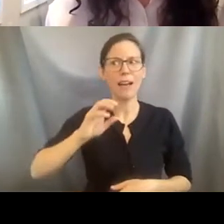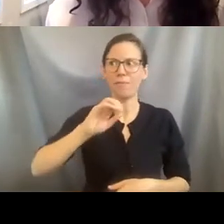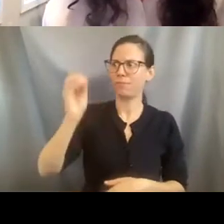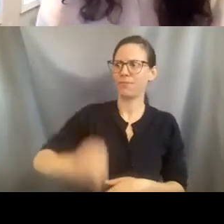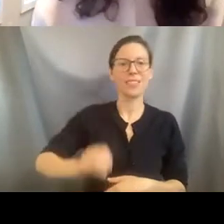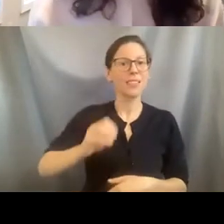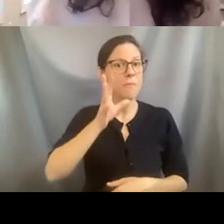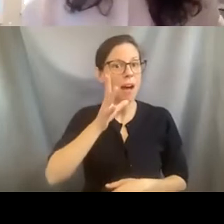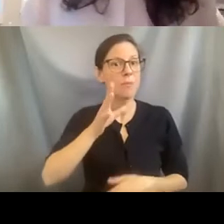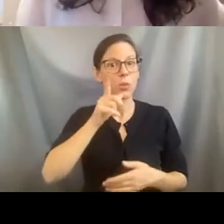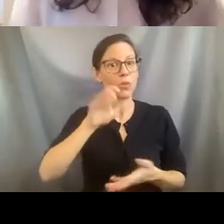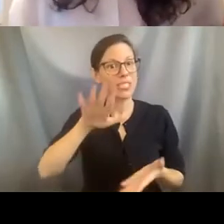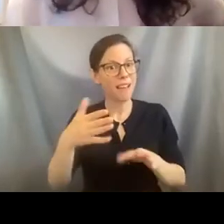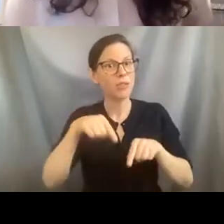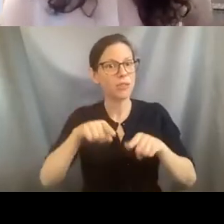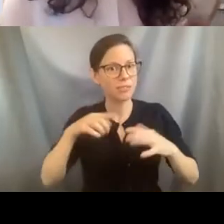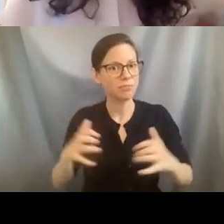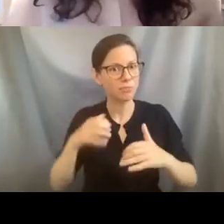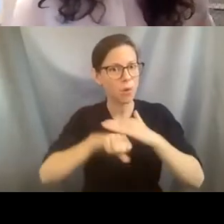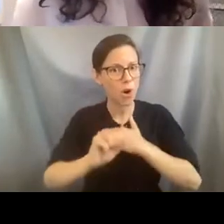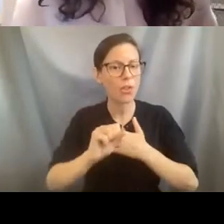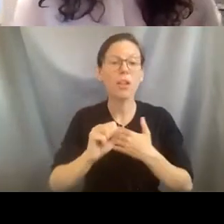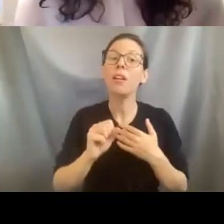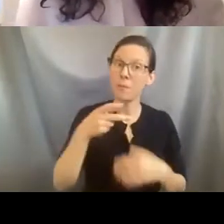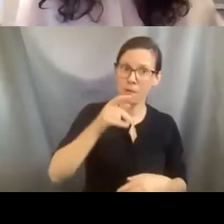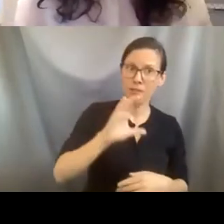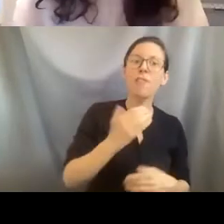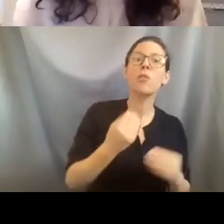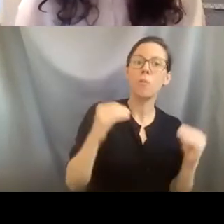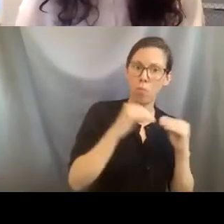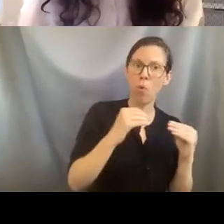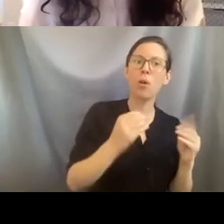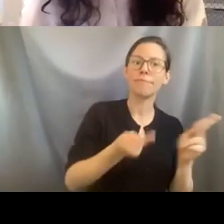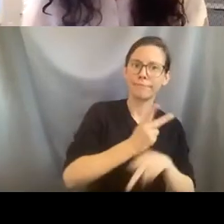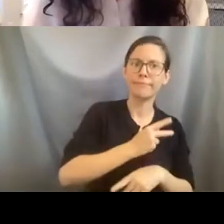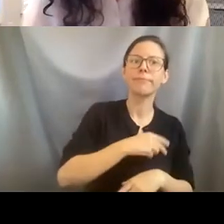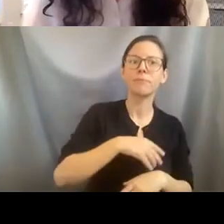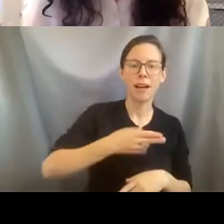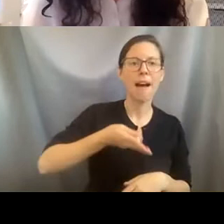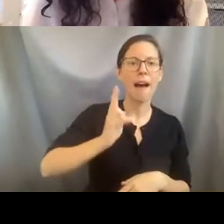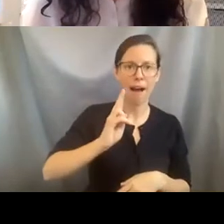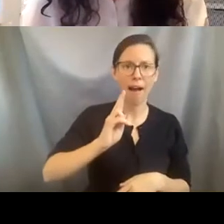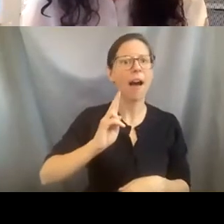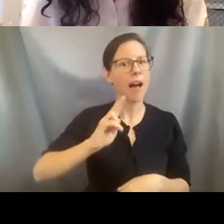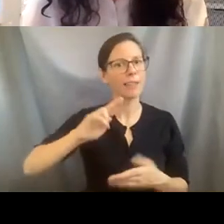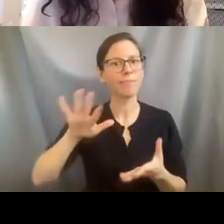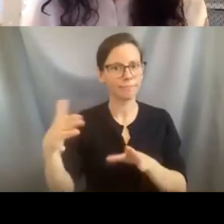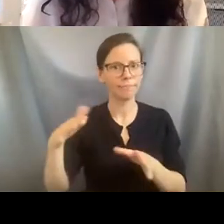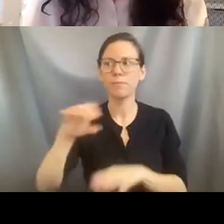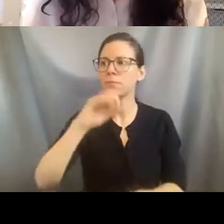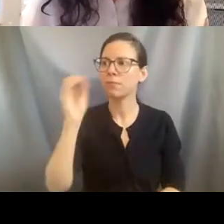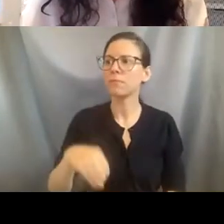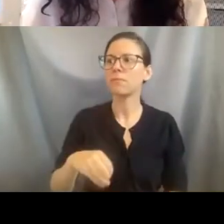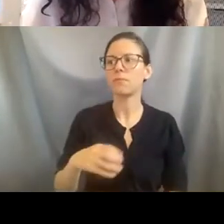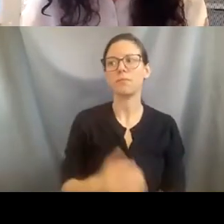higher status as far as data and statistic goes when it comes up against people that are